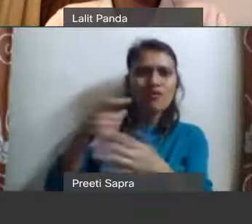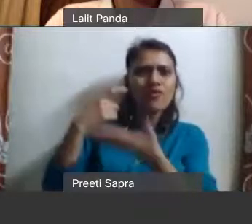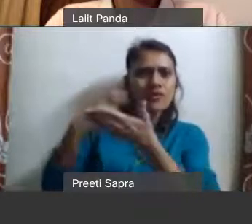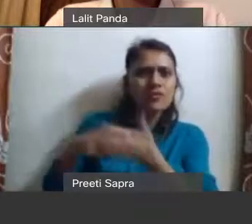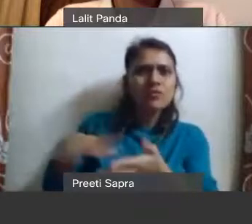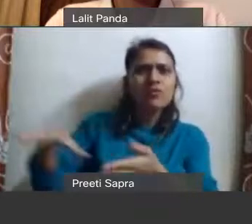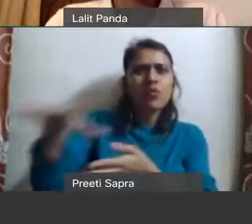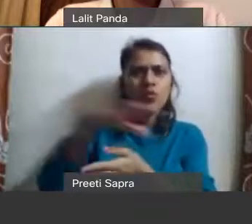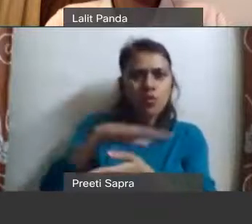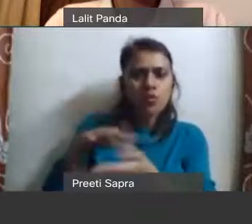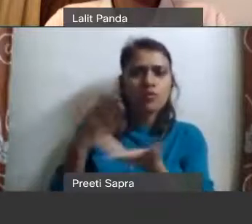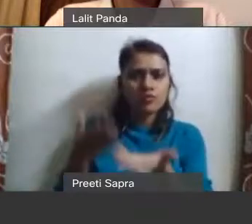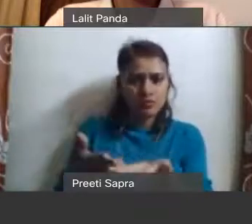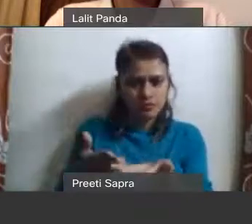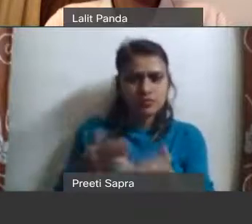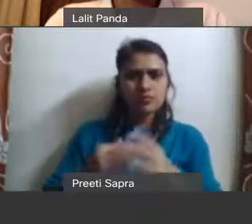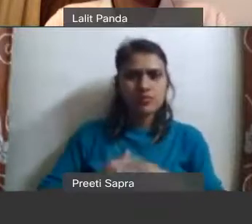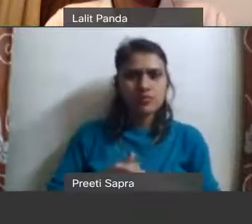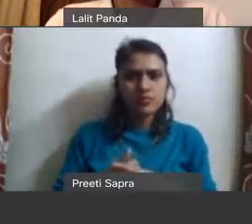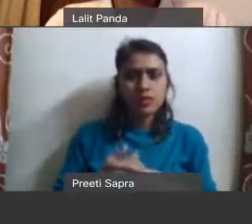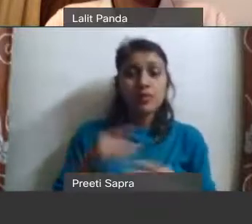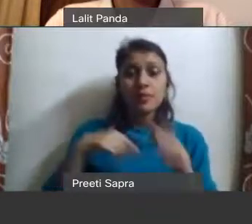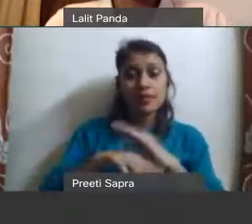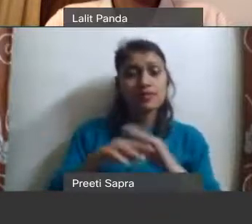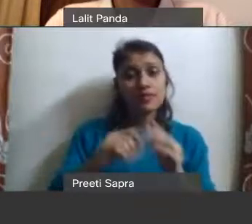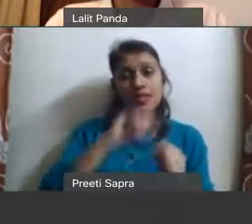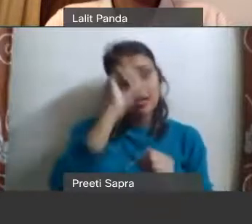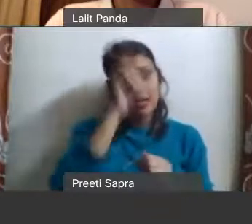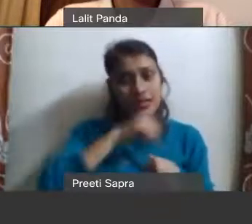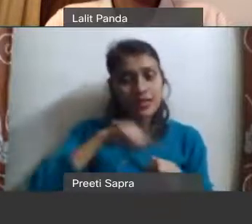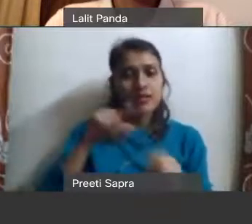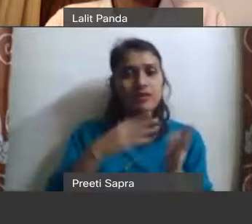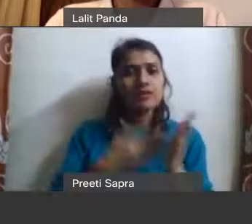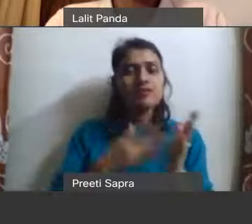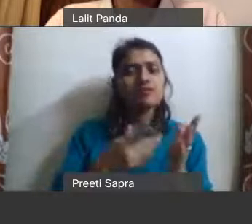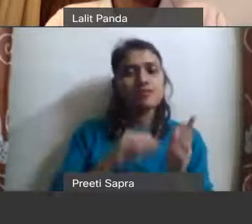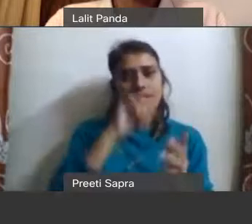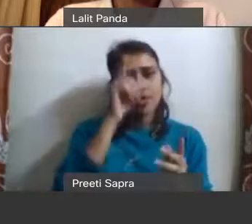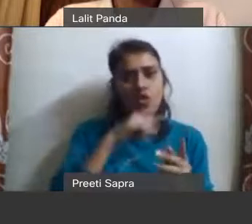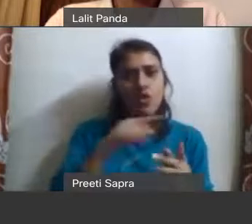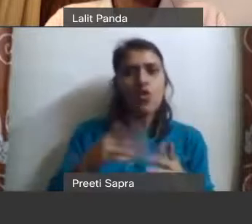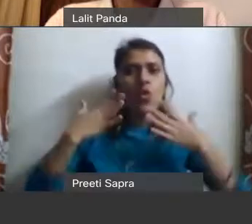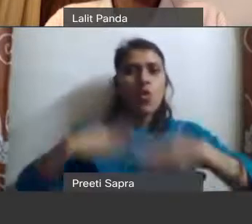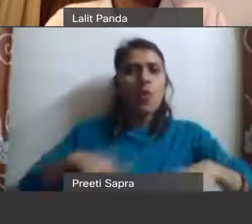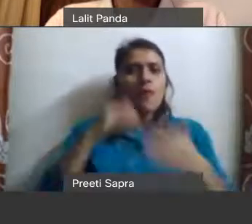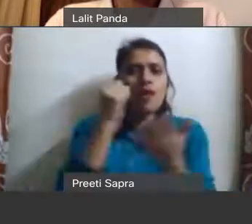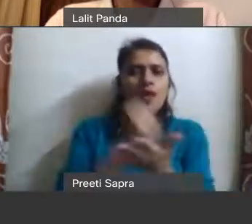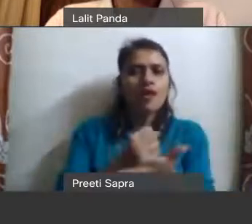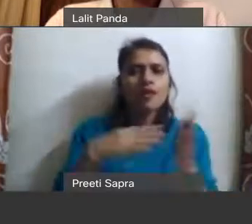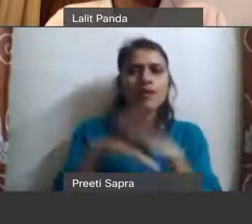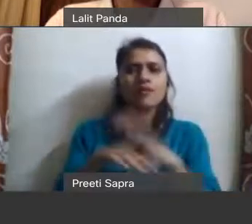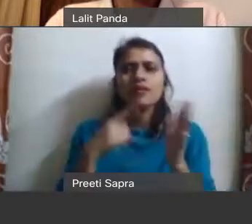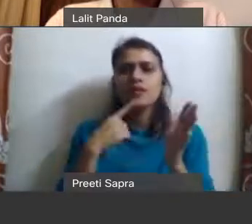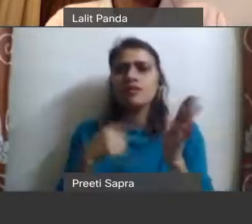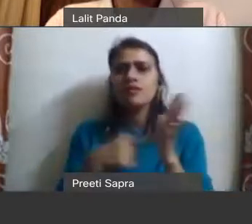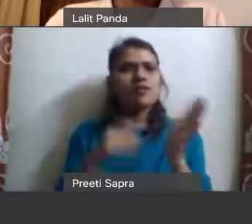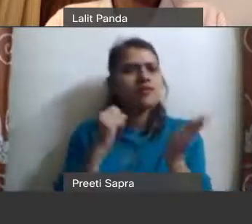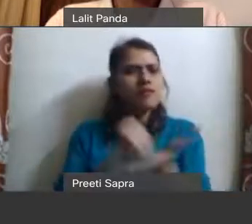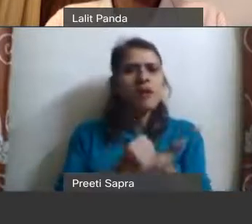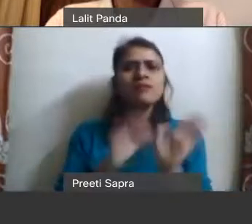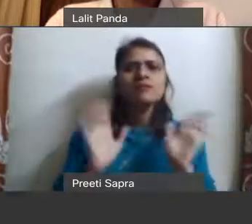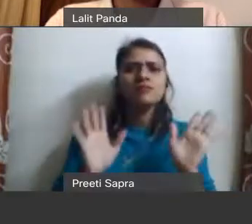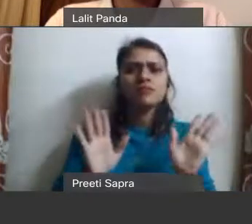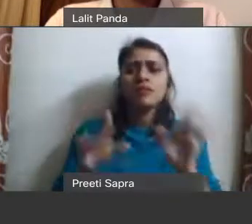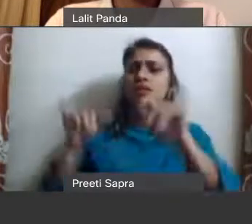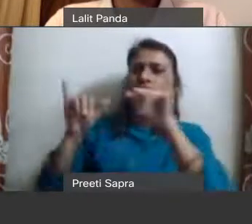by the United Nations and international human rights organizations, are excluded because Myanmar is not one of the countries which